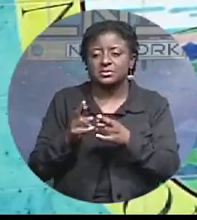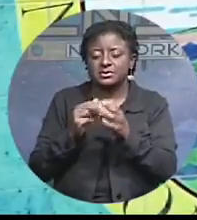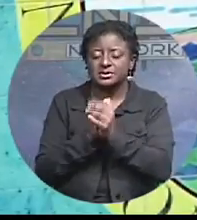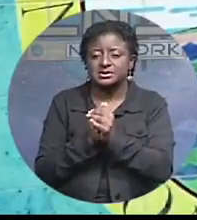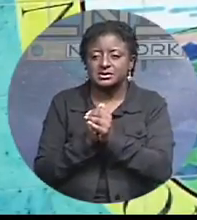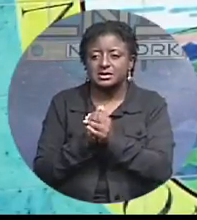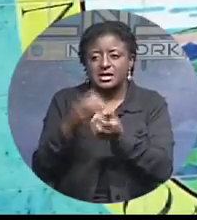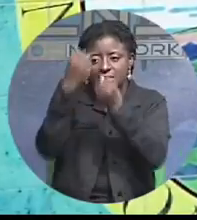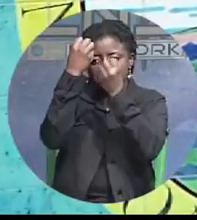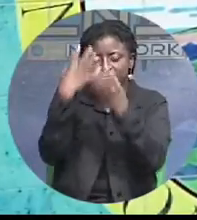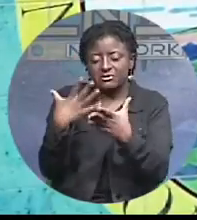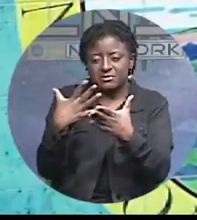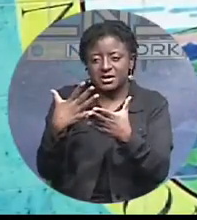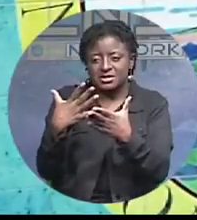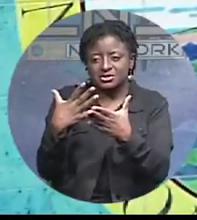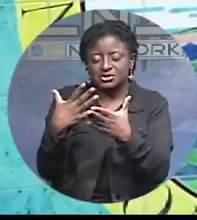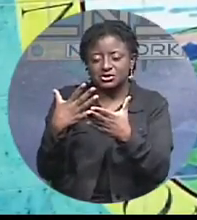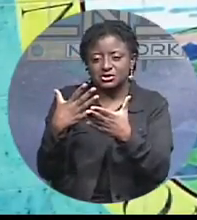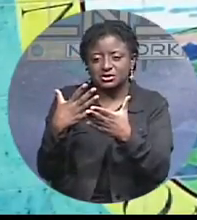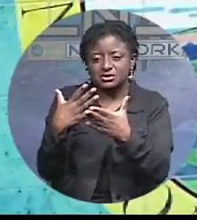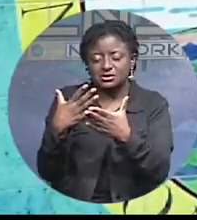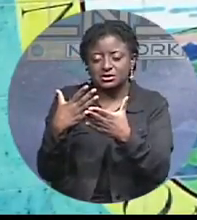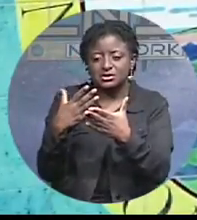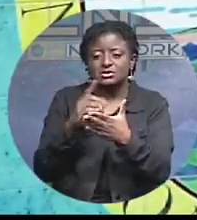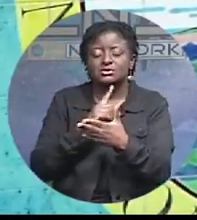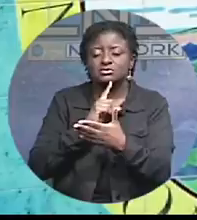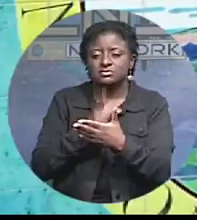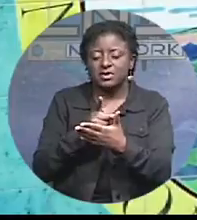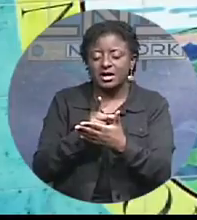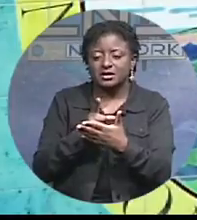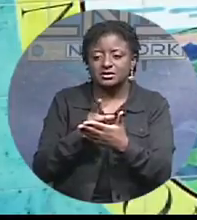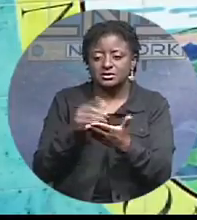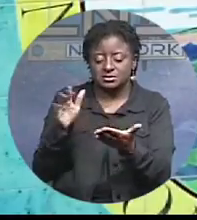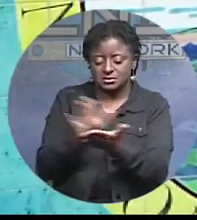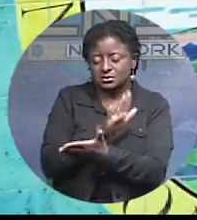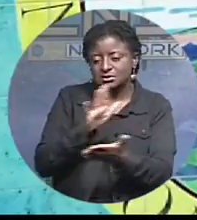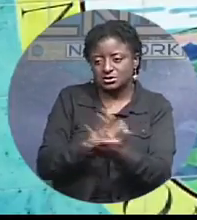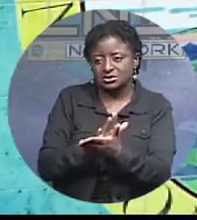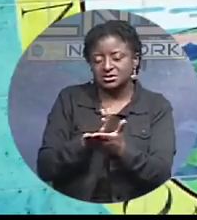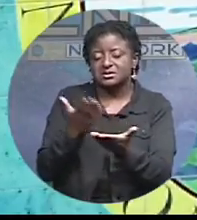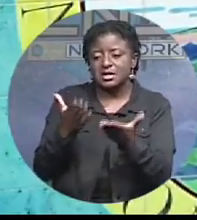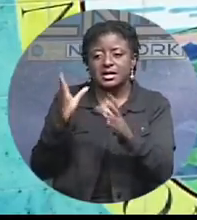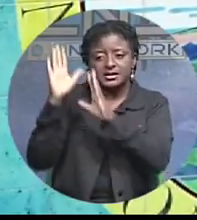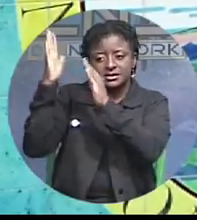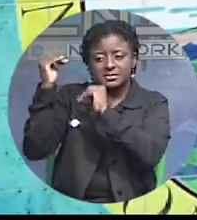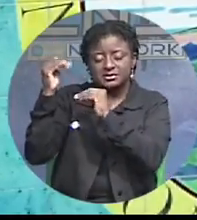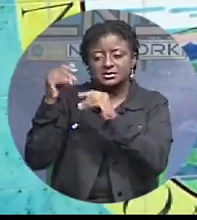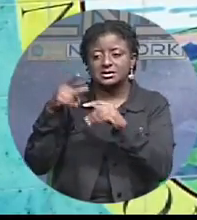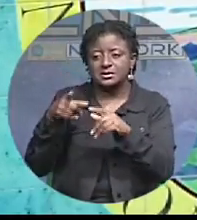is expected to be released in the coming weeks to assist the public with clearly distinguishing a cane toad